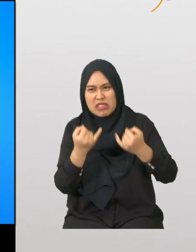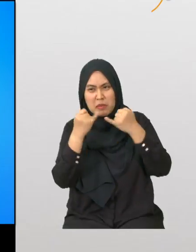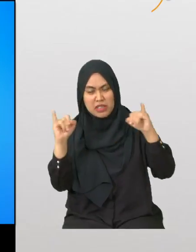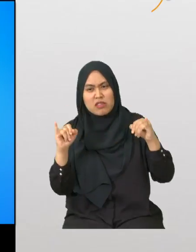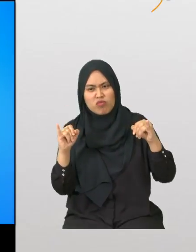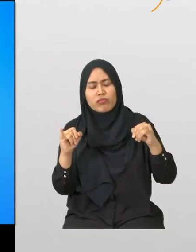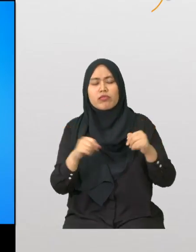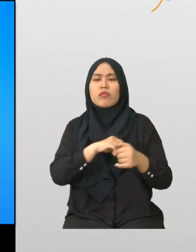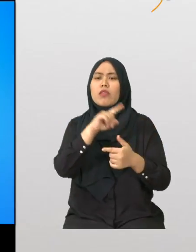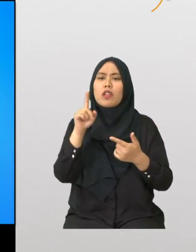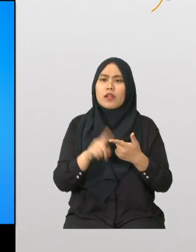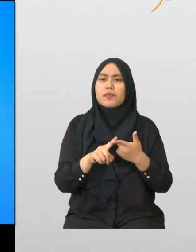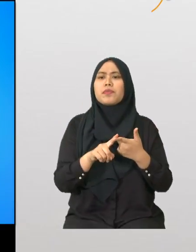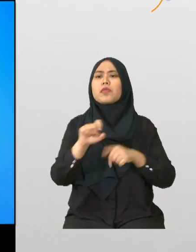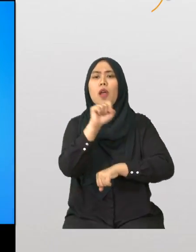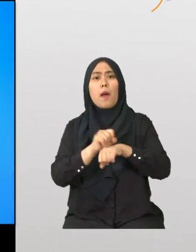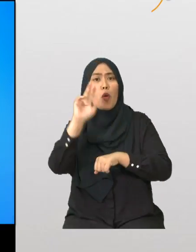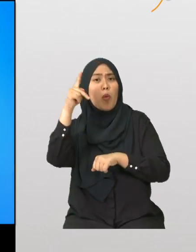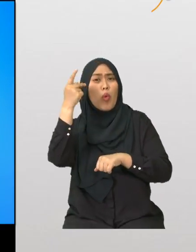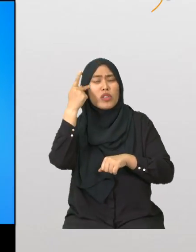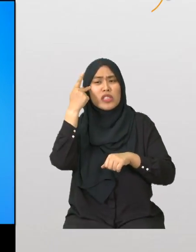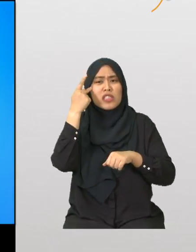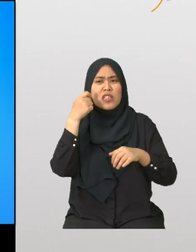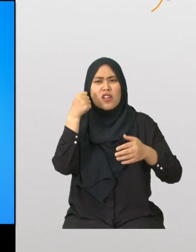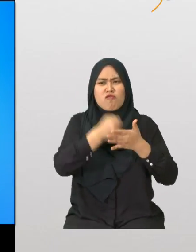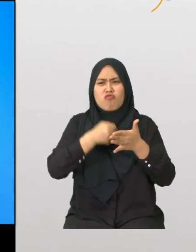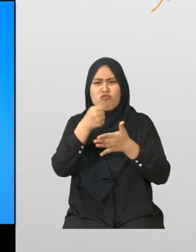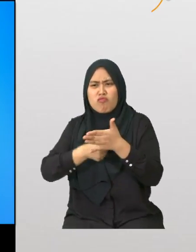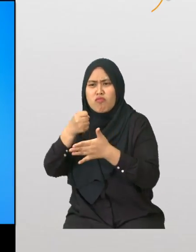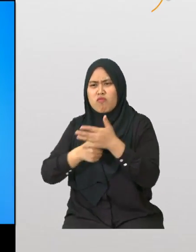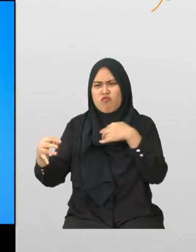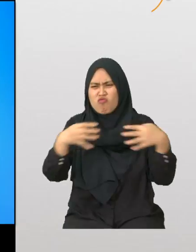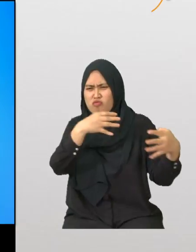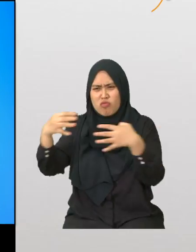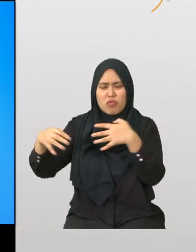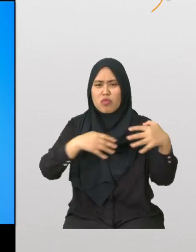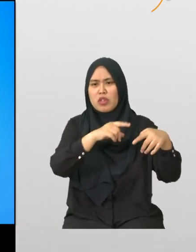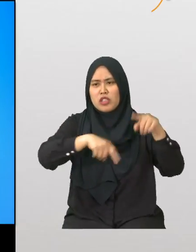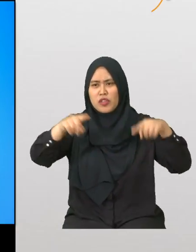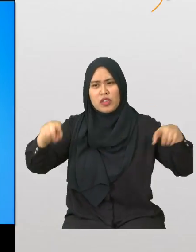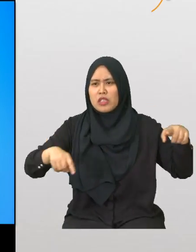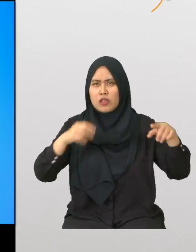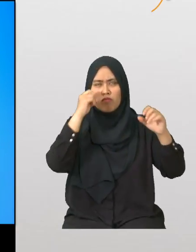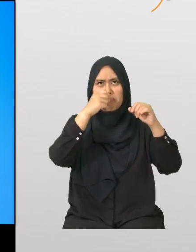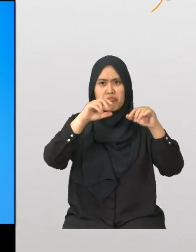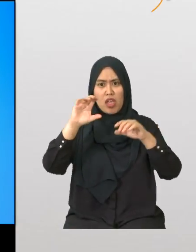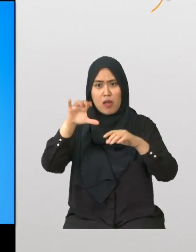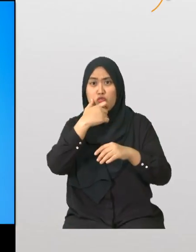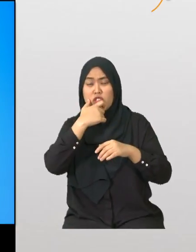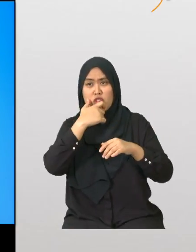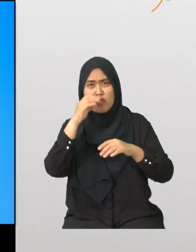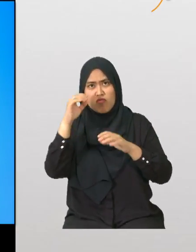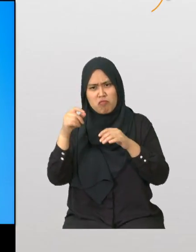Domestically, Singapore politics was fiercely fought over different visions of the colony's future.